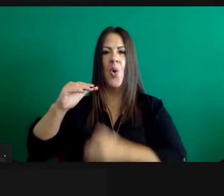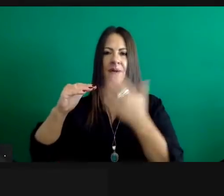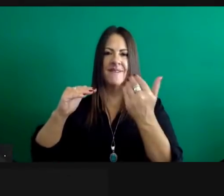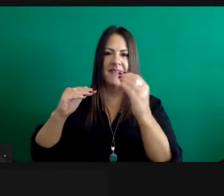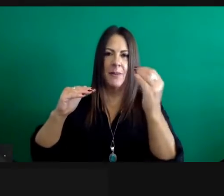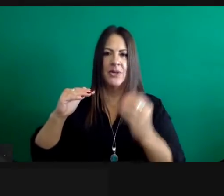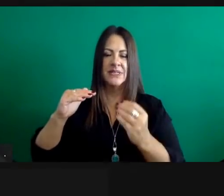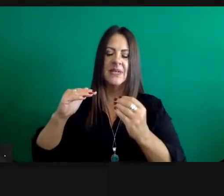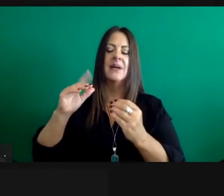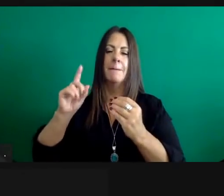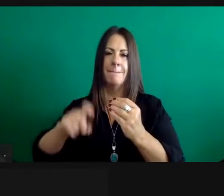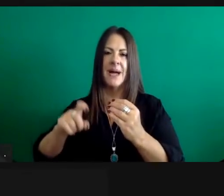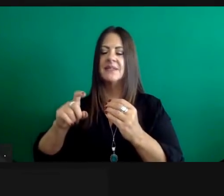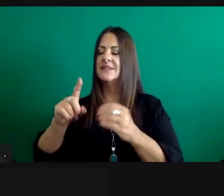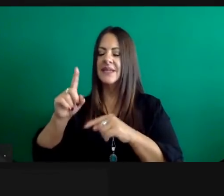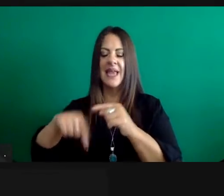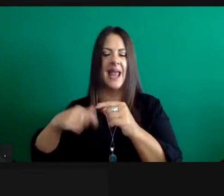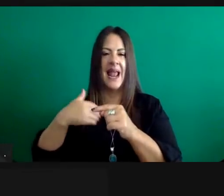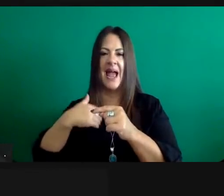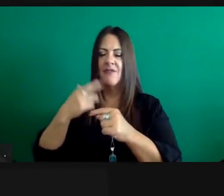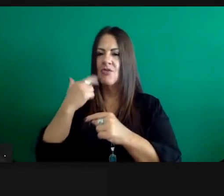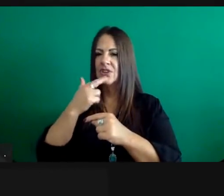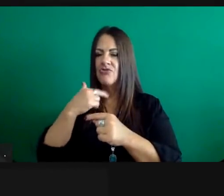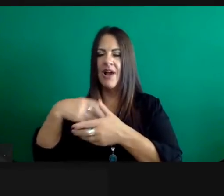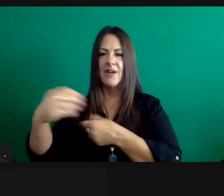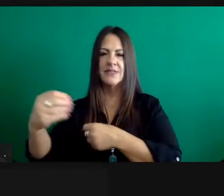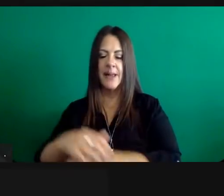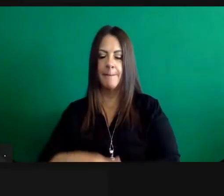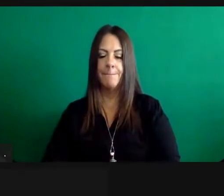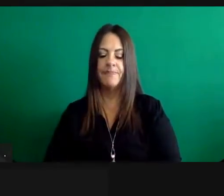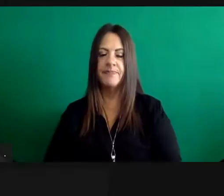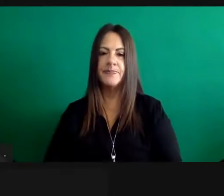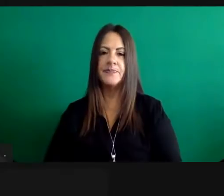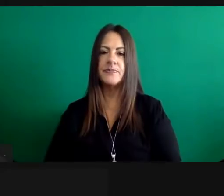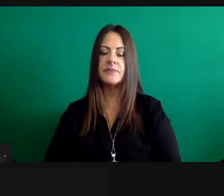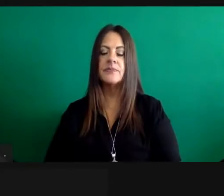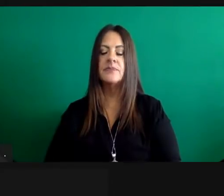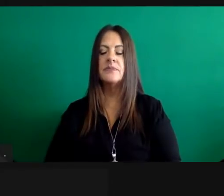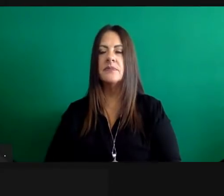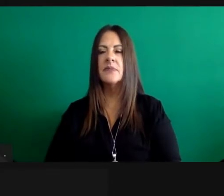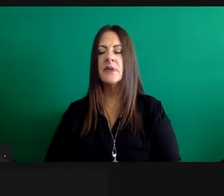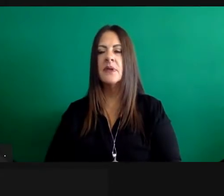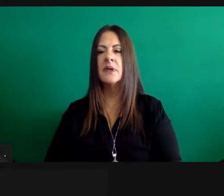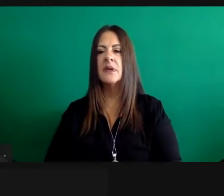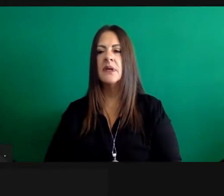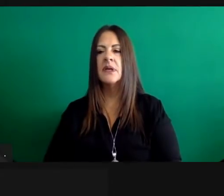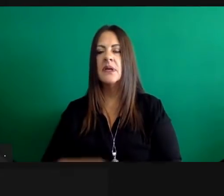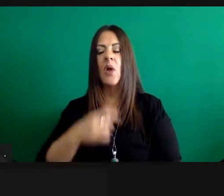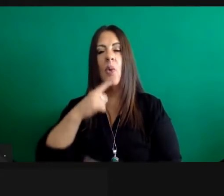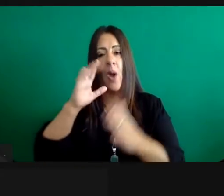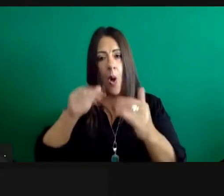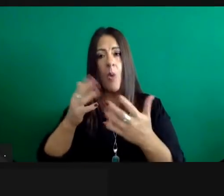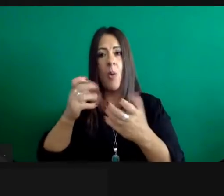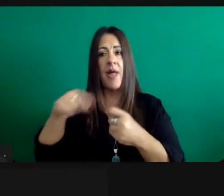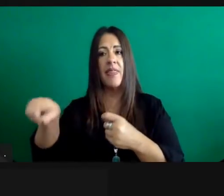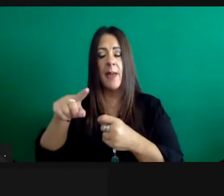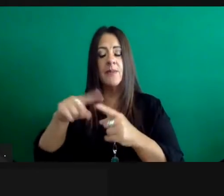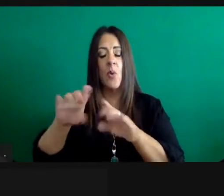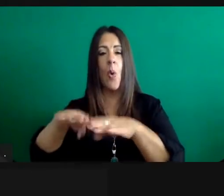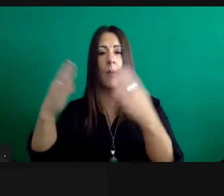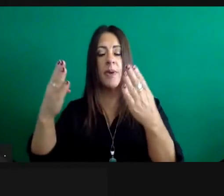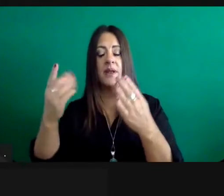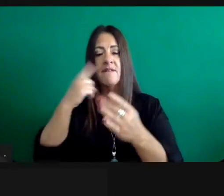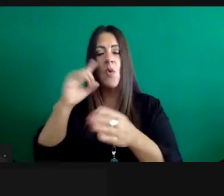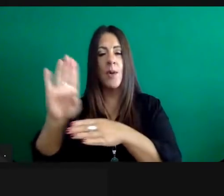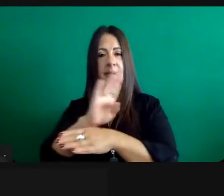look forward to moving beyond the surge, having that industry and many other sectors reopen for business and